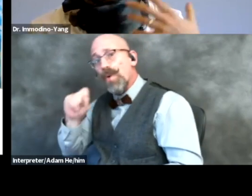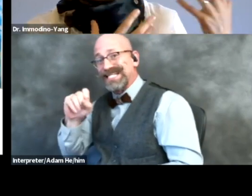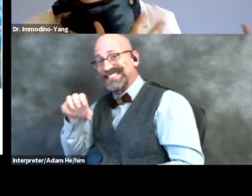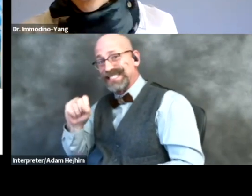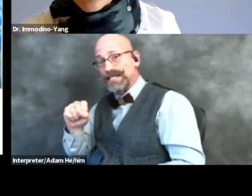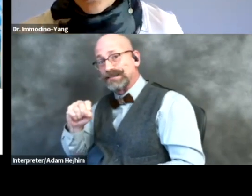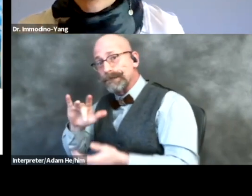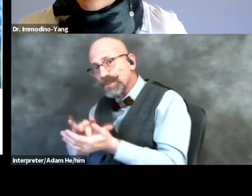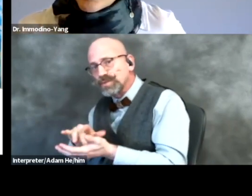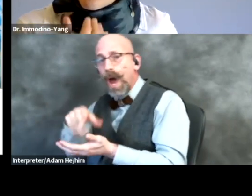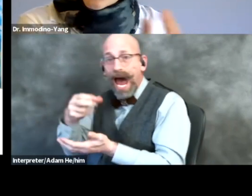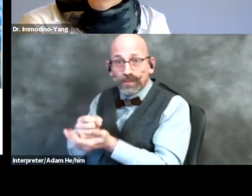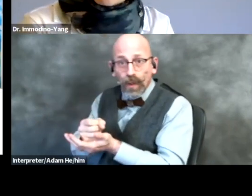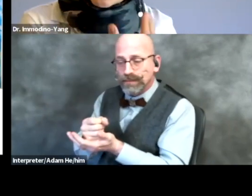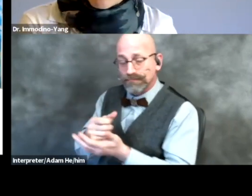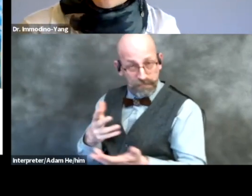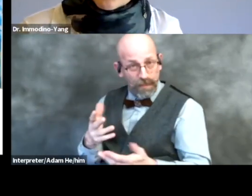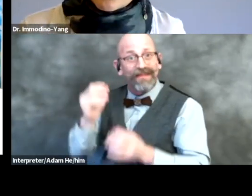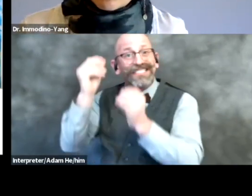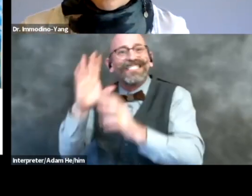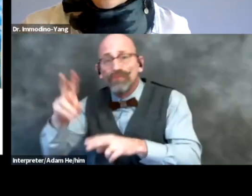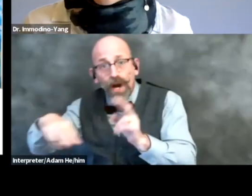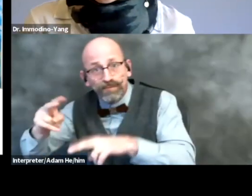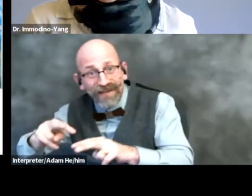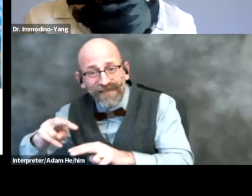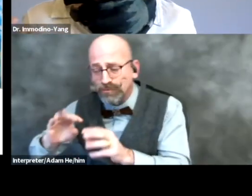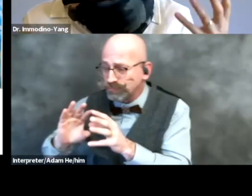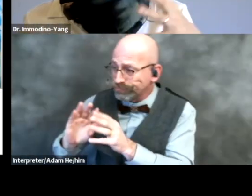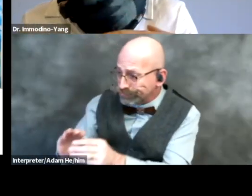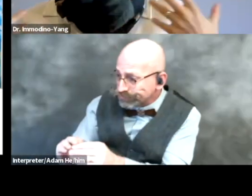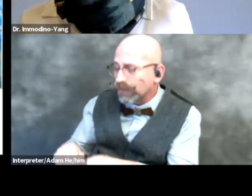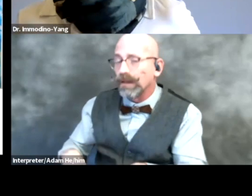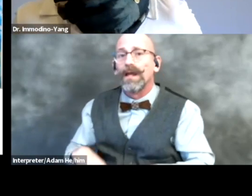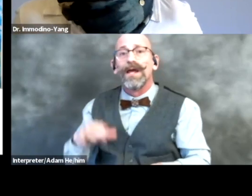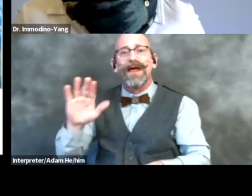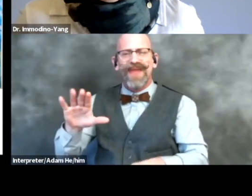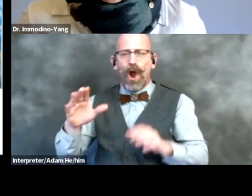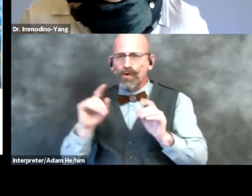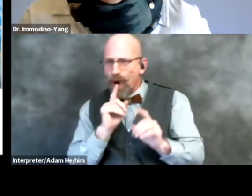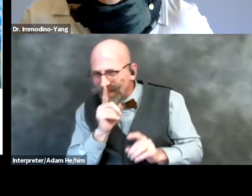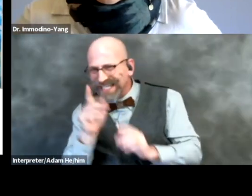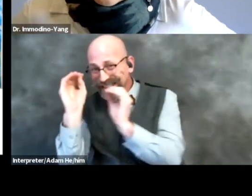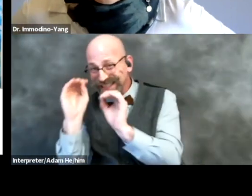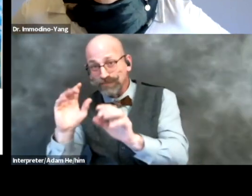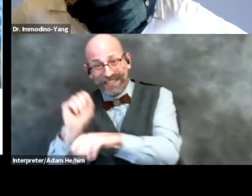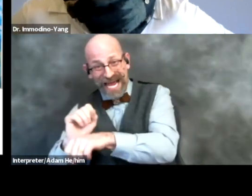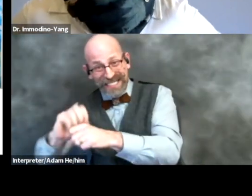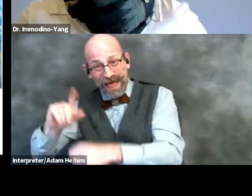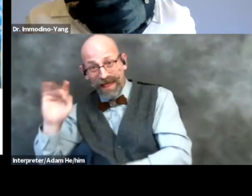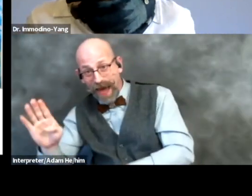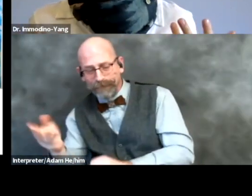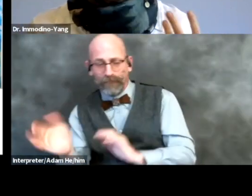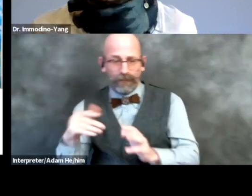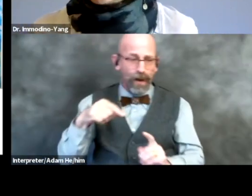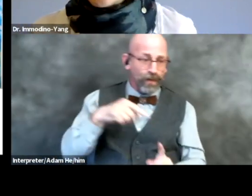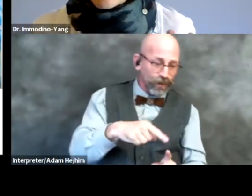their classrooms and with them engaging in authentic teaching tasks in the lab, and then engaging in deep interviews with us